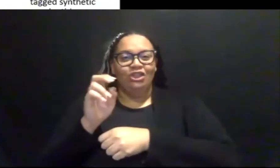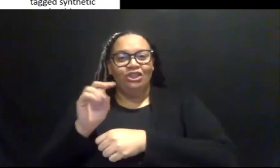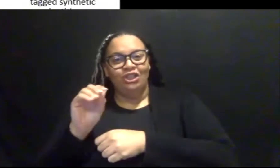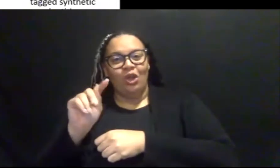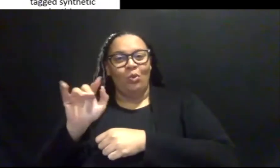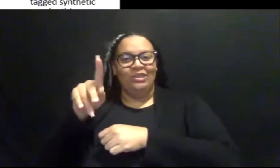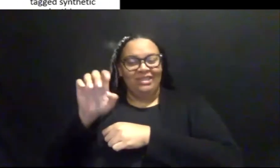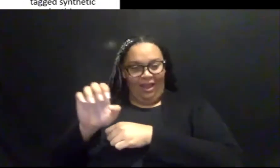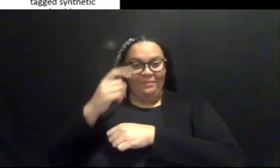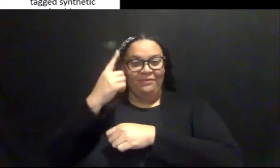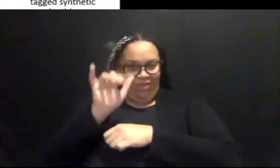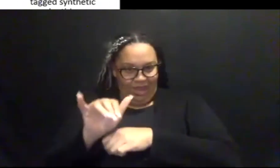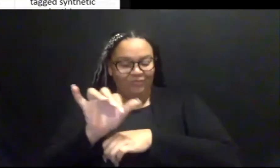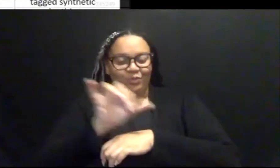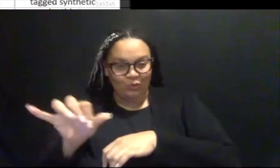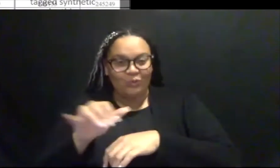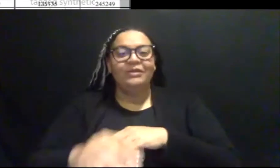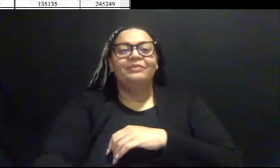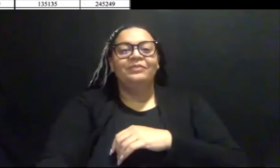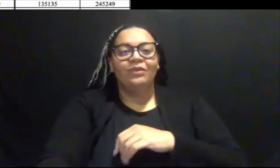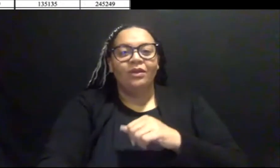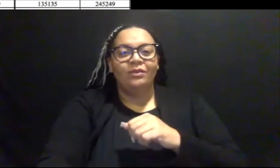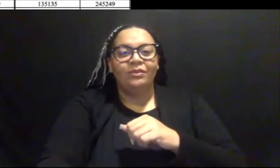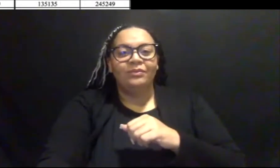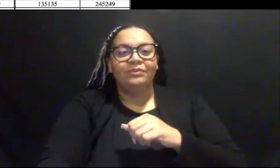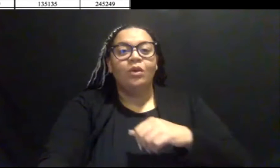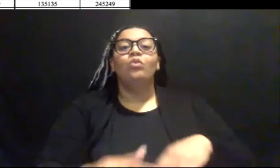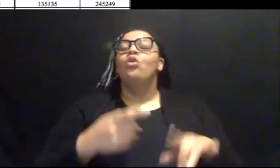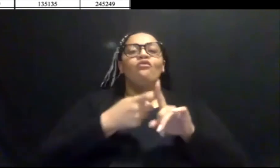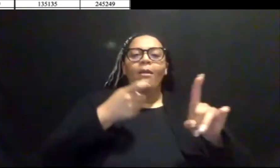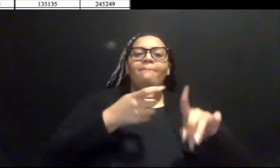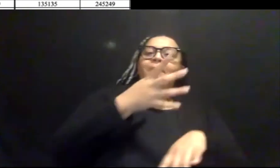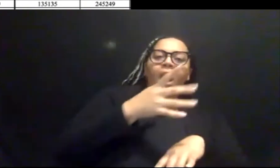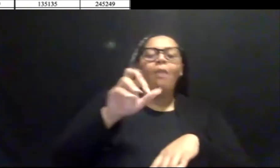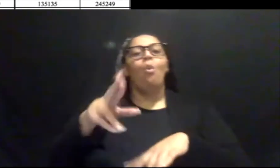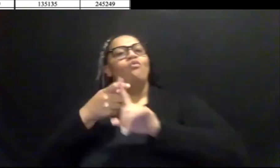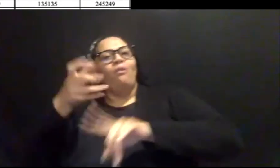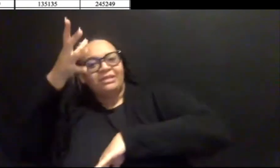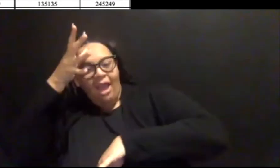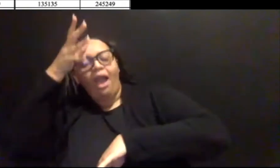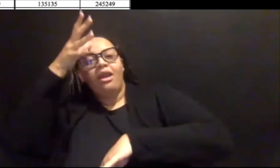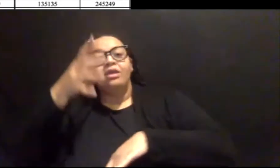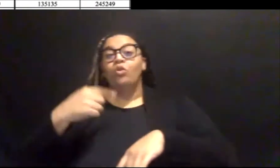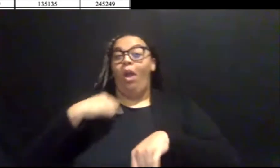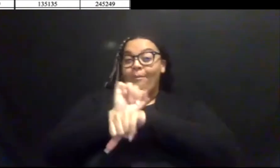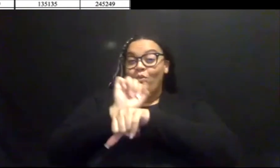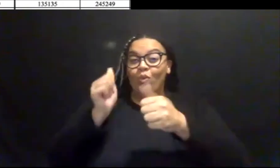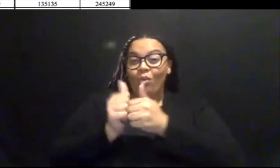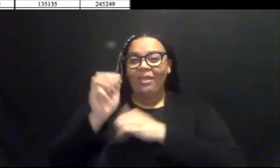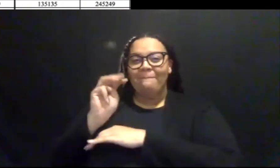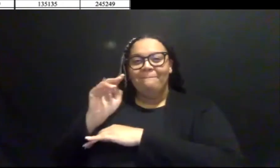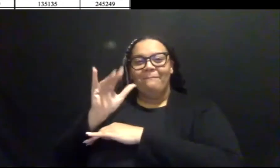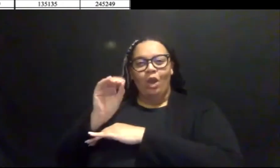mom, the signature you inherit from dad, and that spits out something like this. So I'm working with microsats, and so you